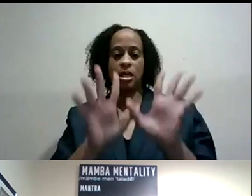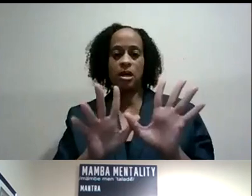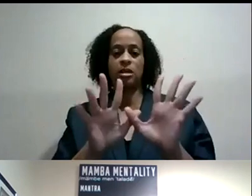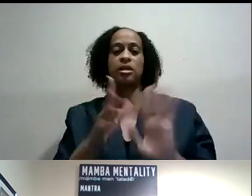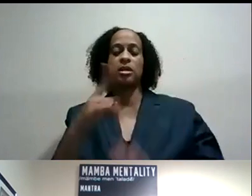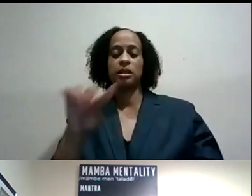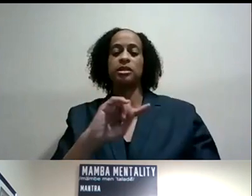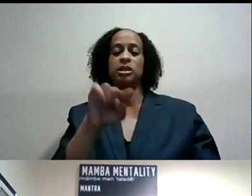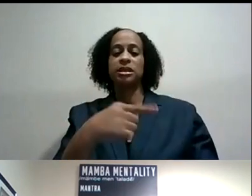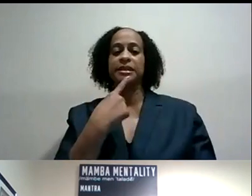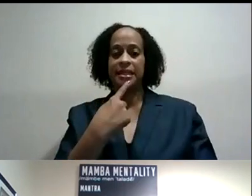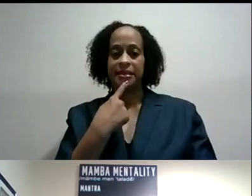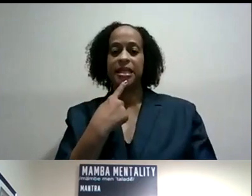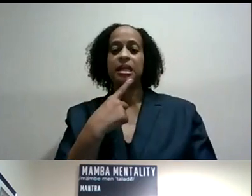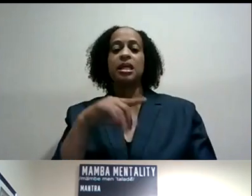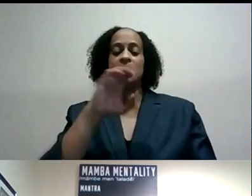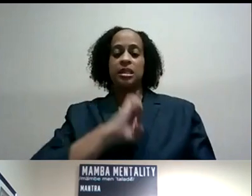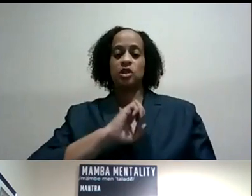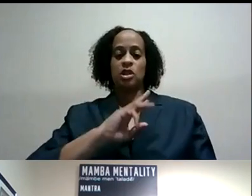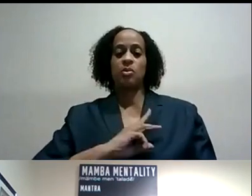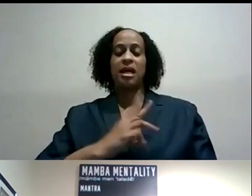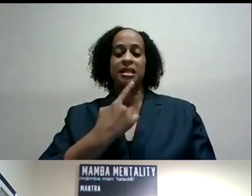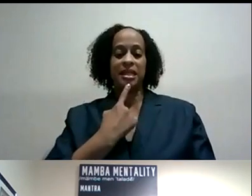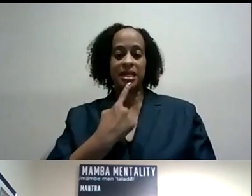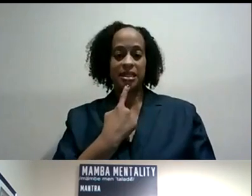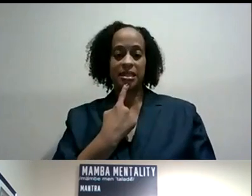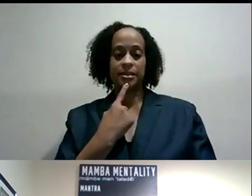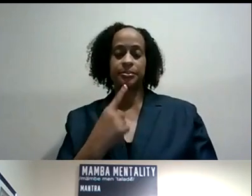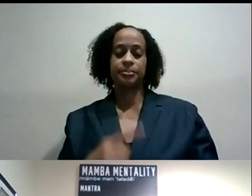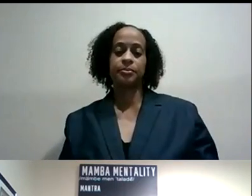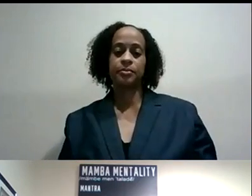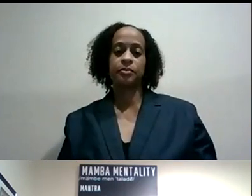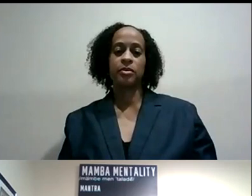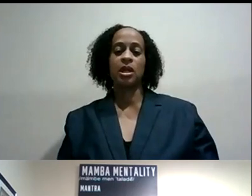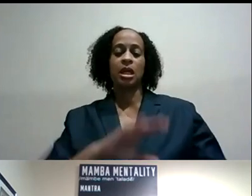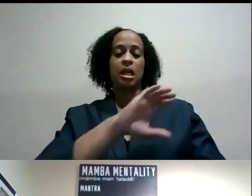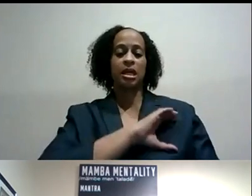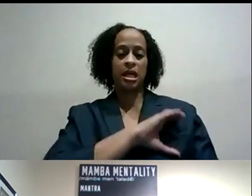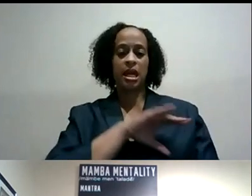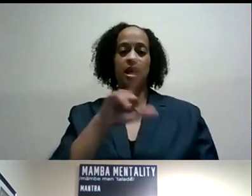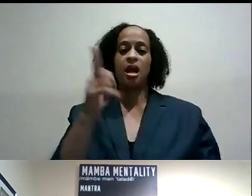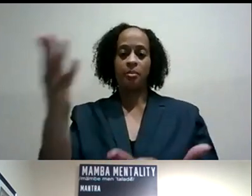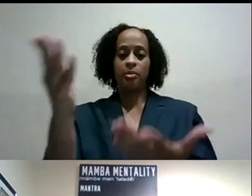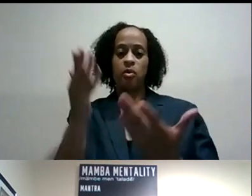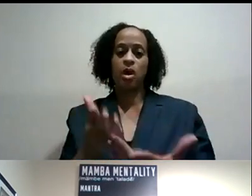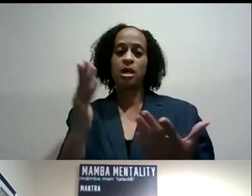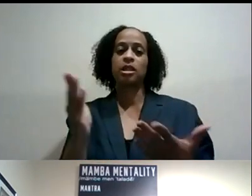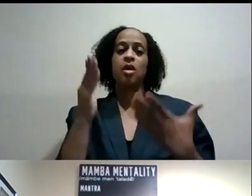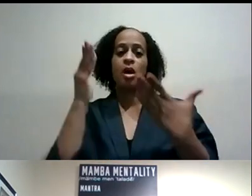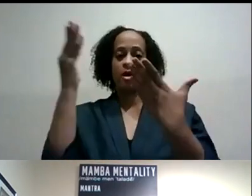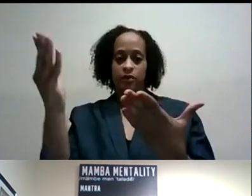She says, E.G. White says, that Cain brought an offering,